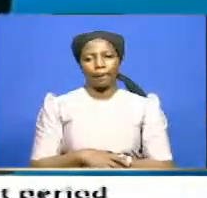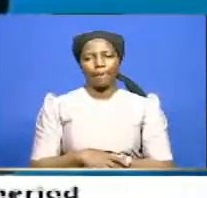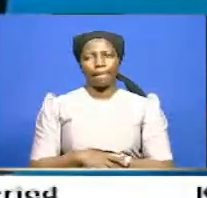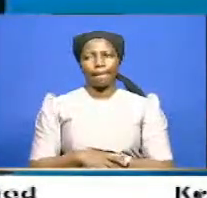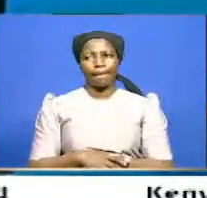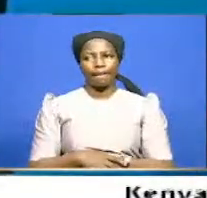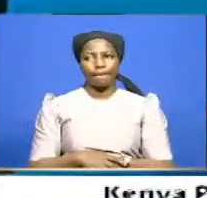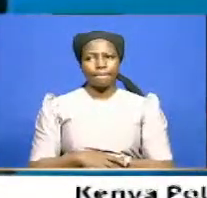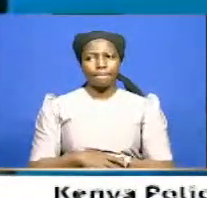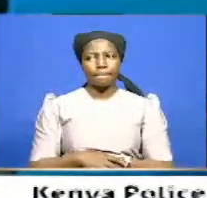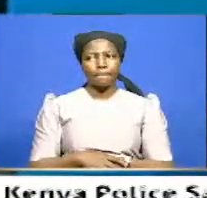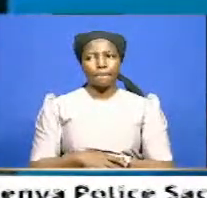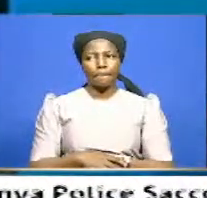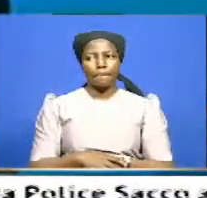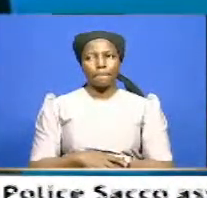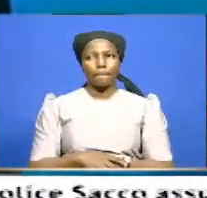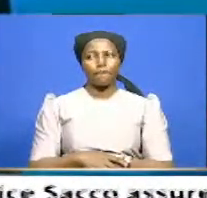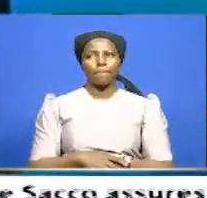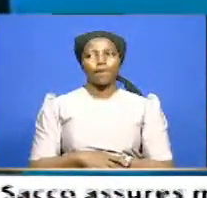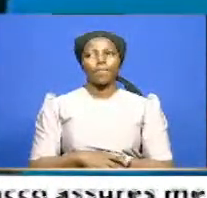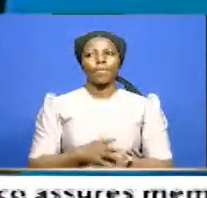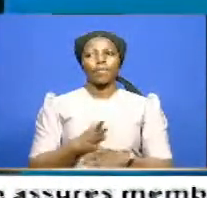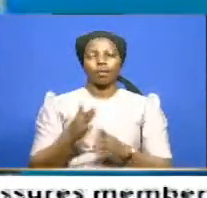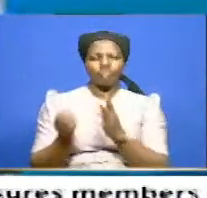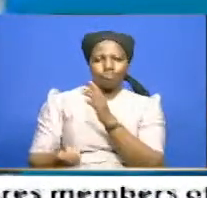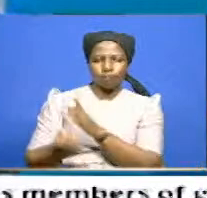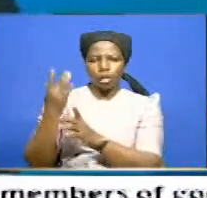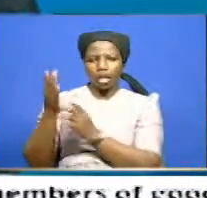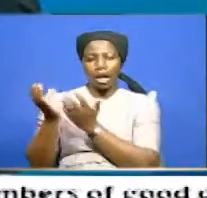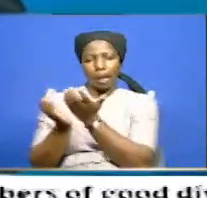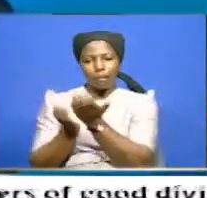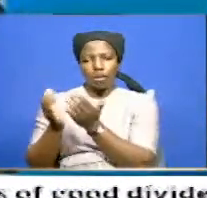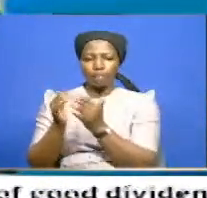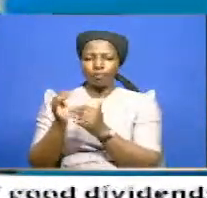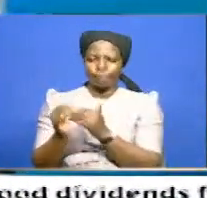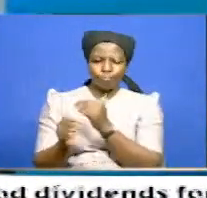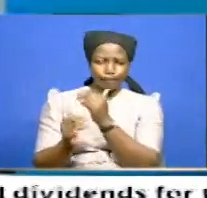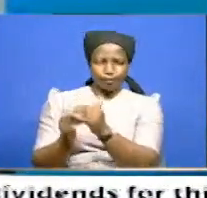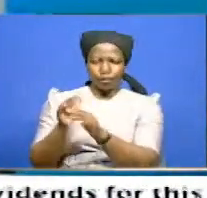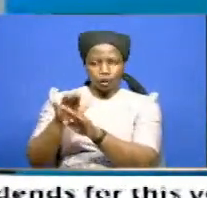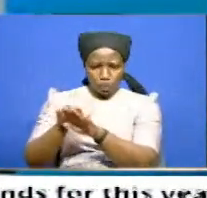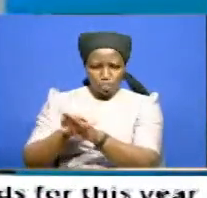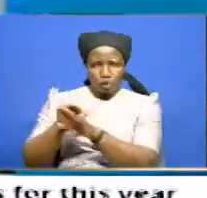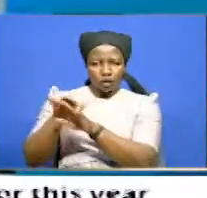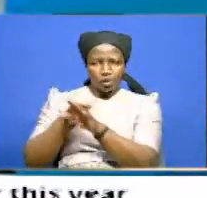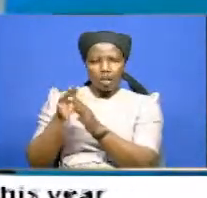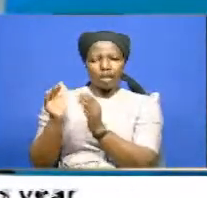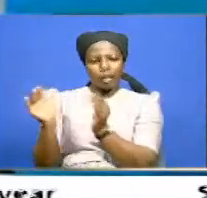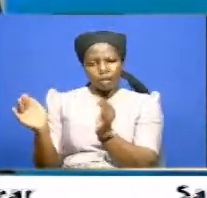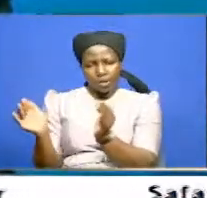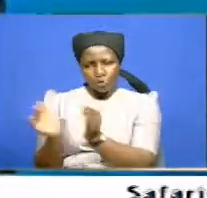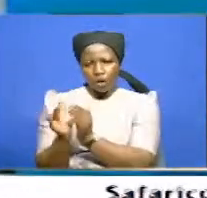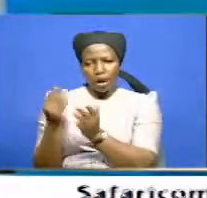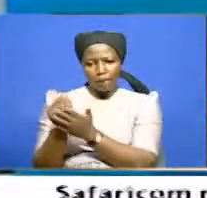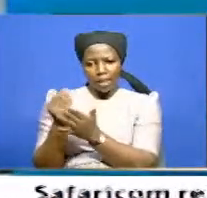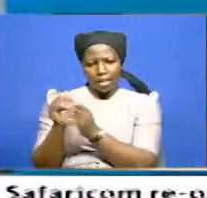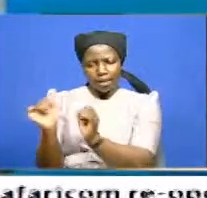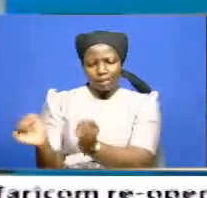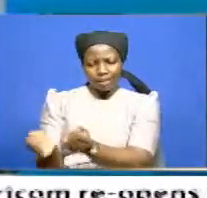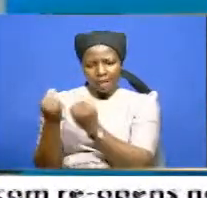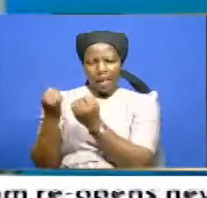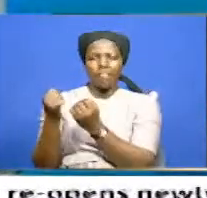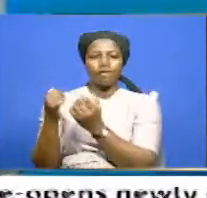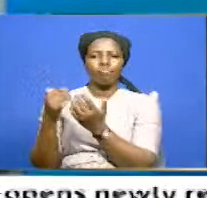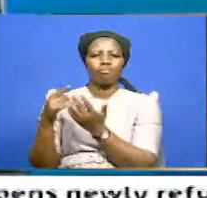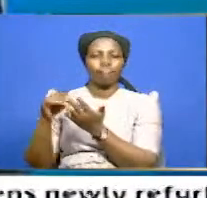They're starting from scratch. They set up the business, and gradually, the little that they're able to spare and repair the facility, it starts